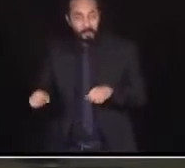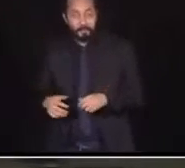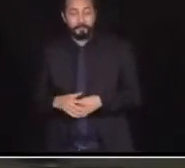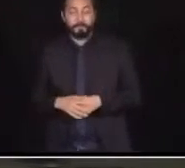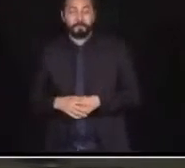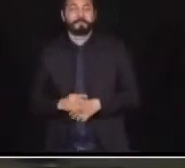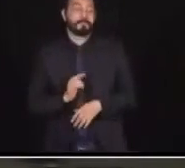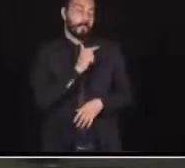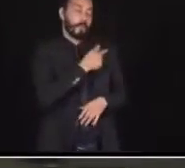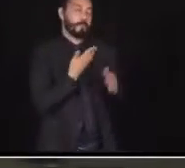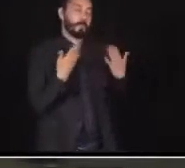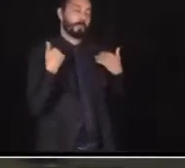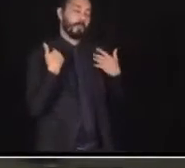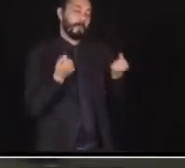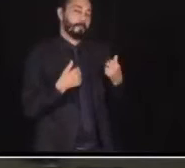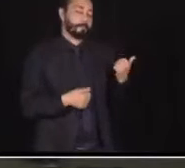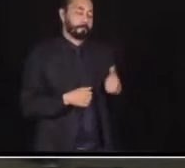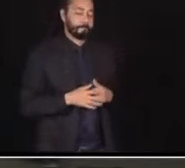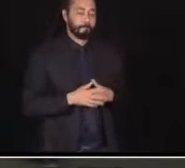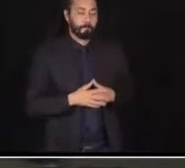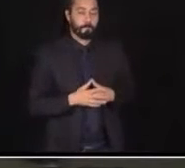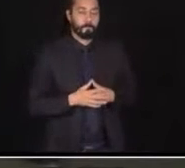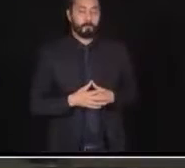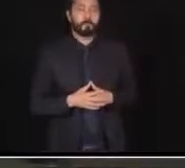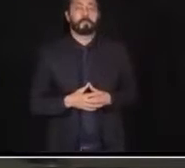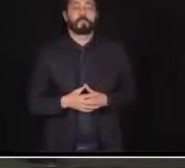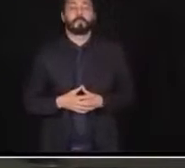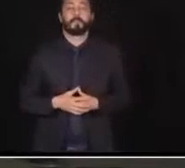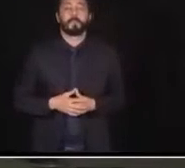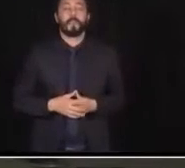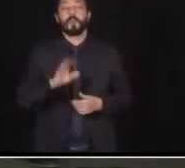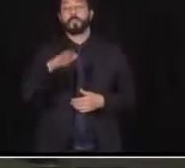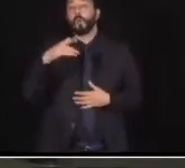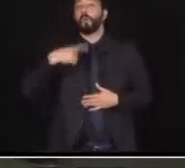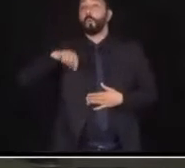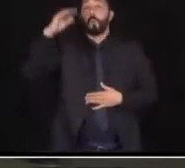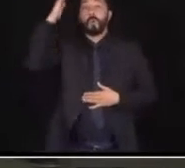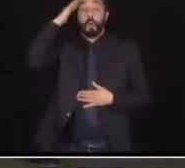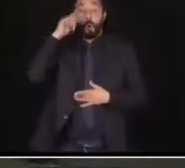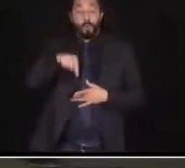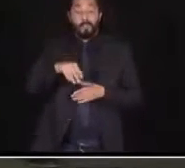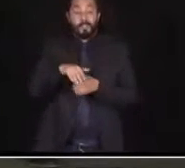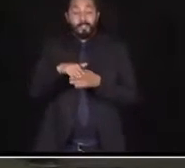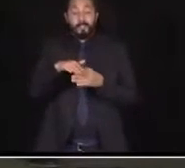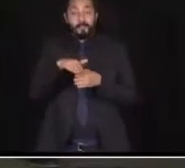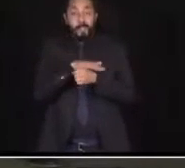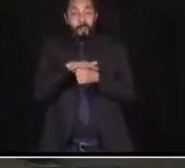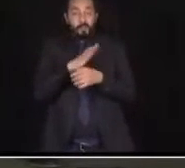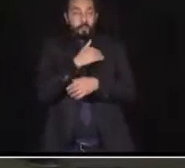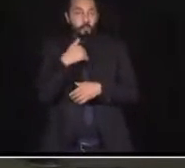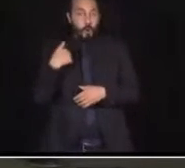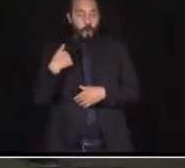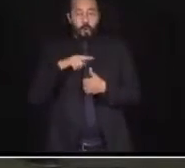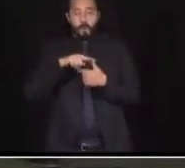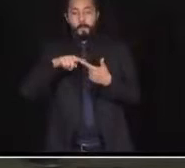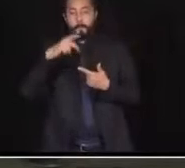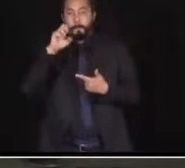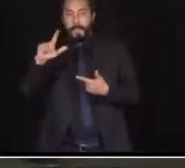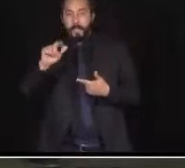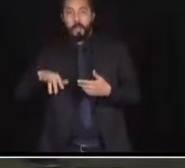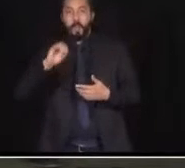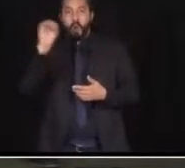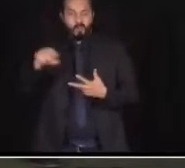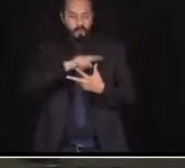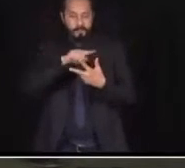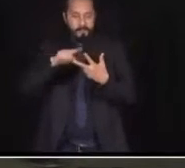Well, we certainly do recognize that when you make a movement with one particular area, such as we did with Toronto, Peel, and Ottawa, moving them into